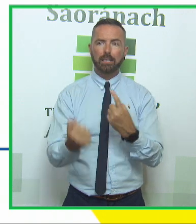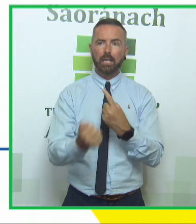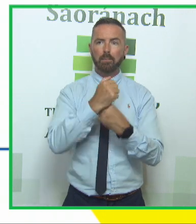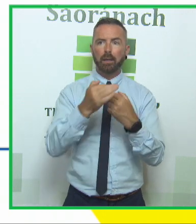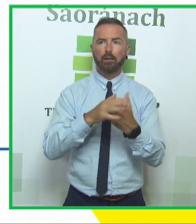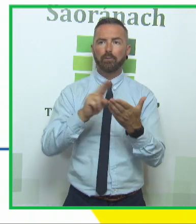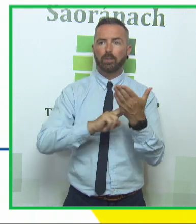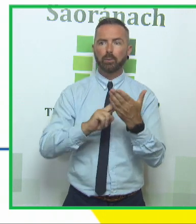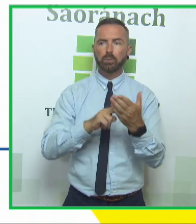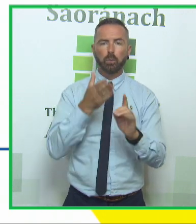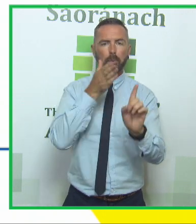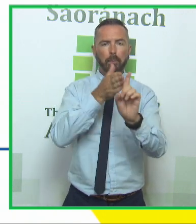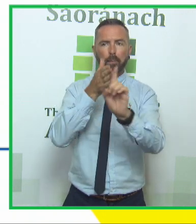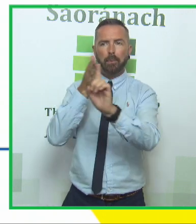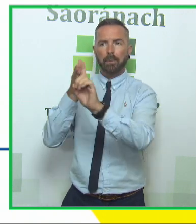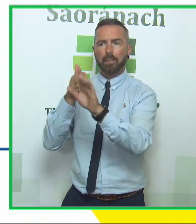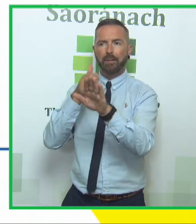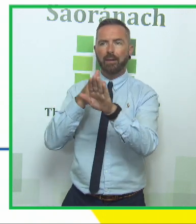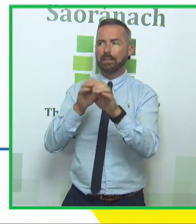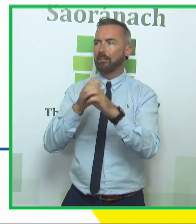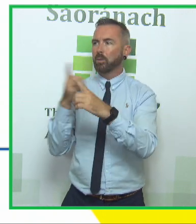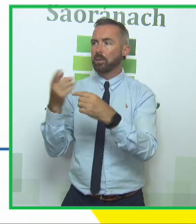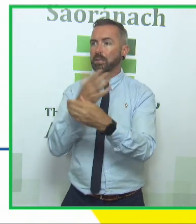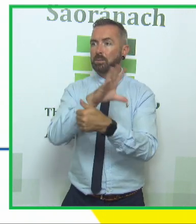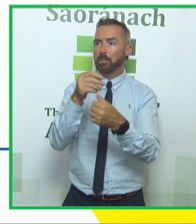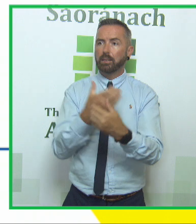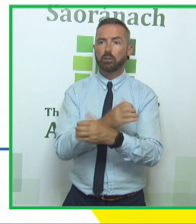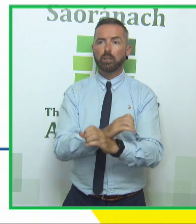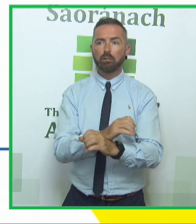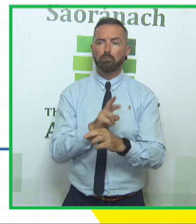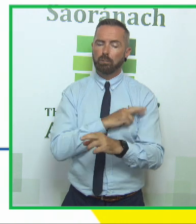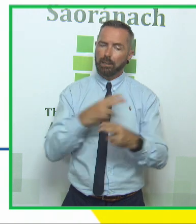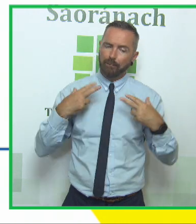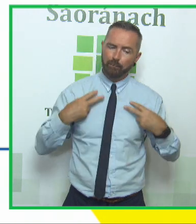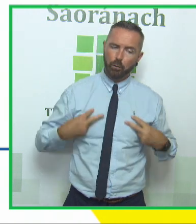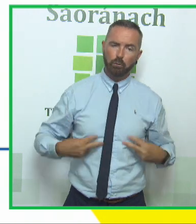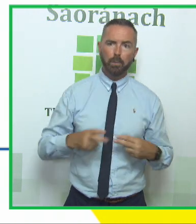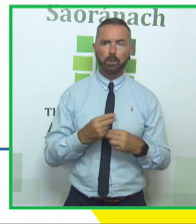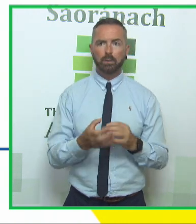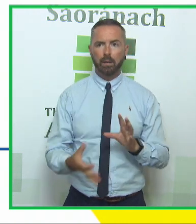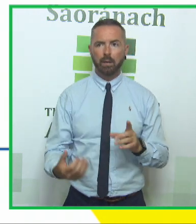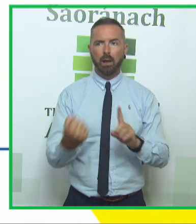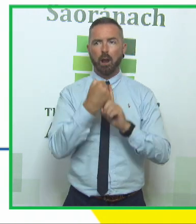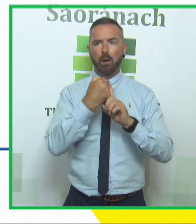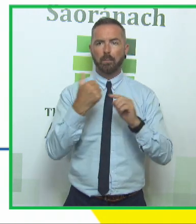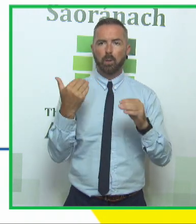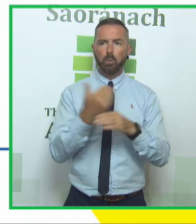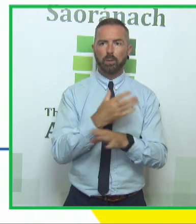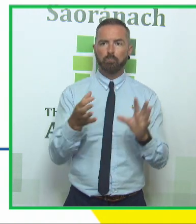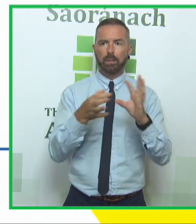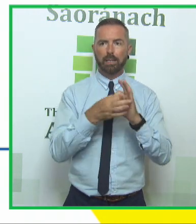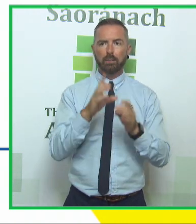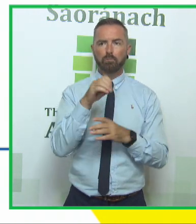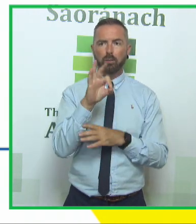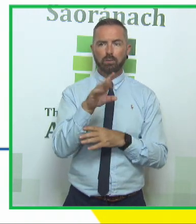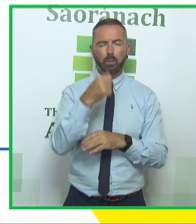can be wide-reaching. Children are particularly vulnerable to the drug-related harms, and also we know that there can be barriers